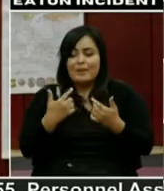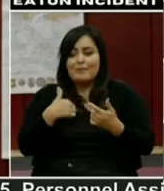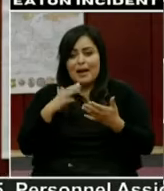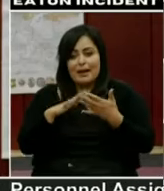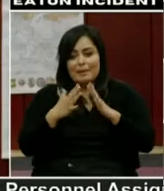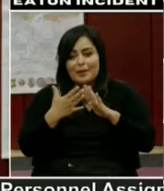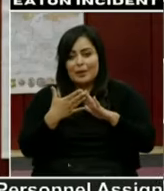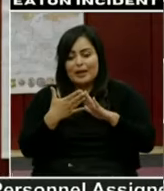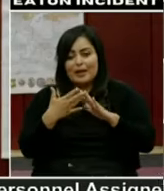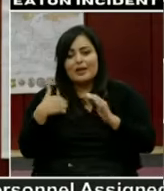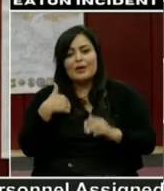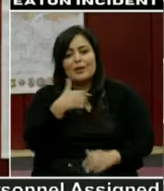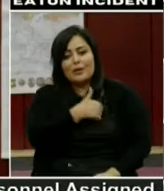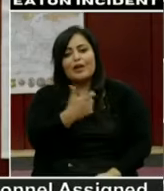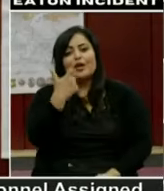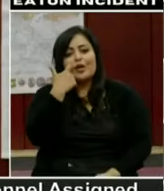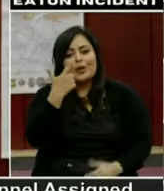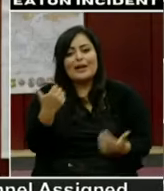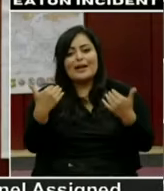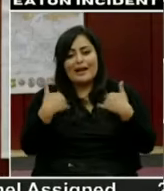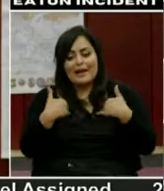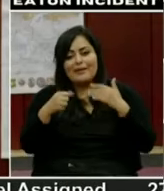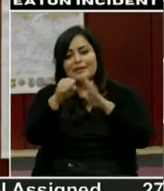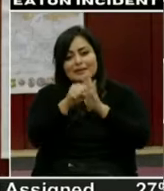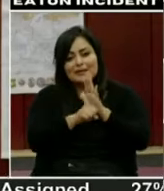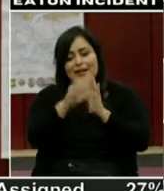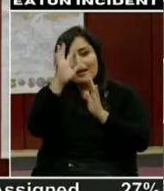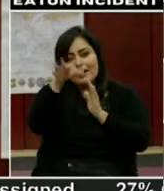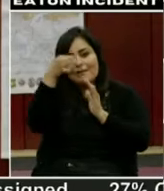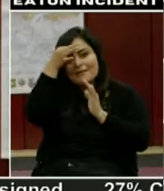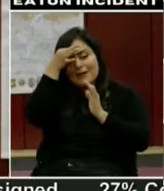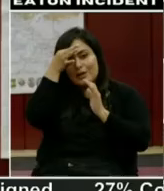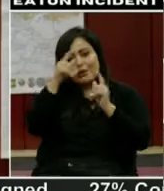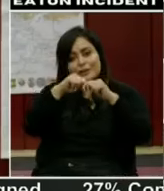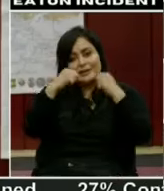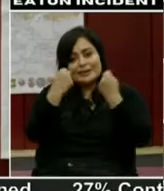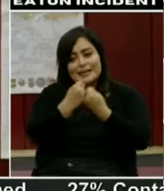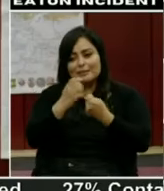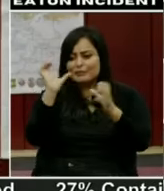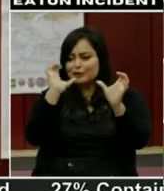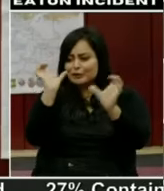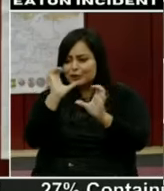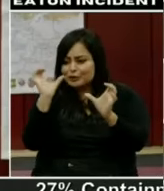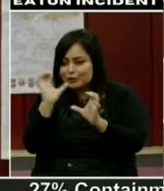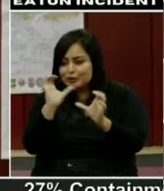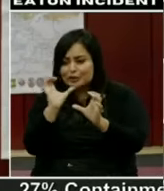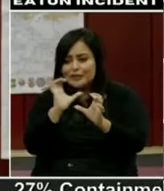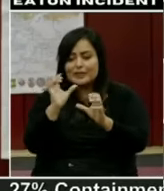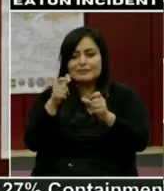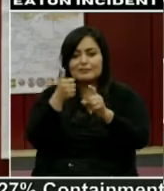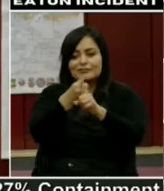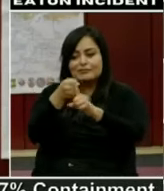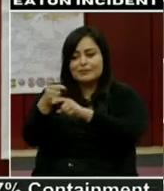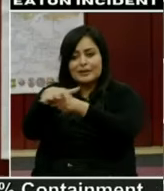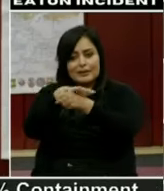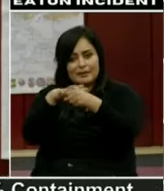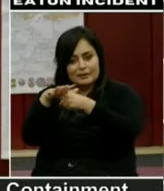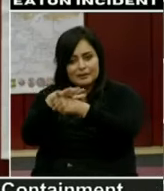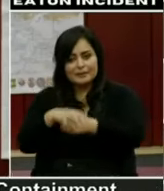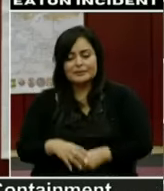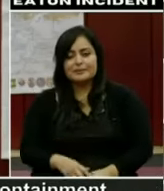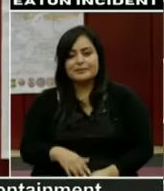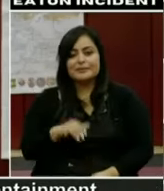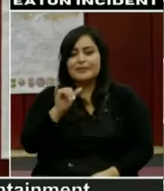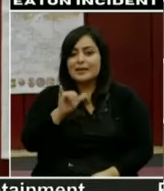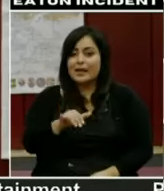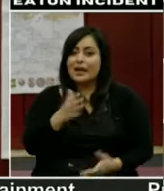mentioned, we currently have state and federal urban search and rescue teams searching impacted residences. This